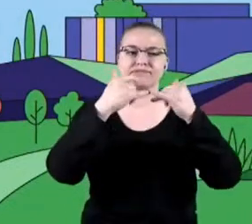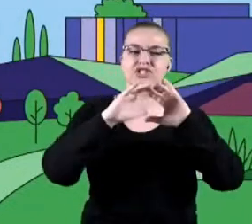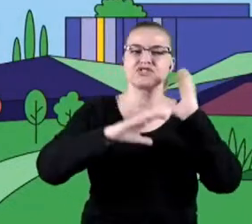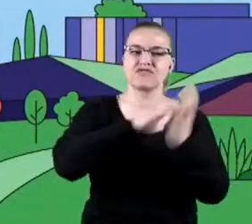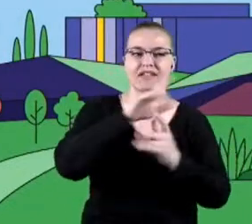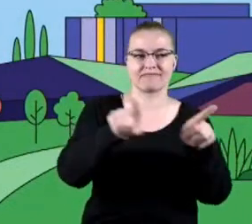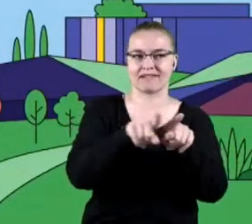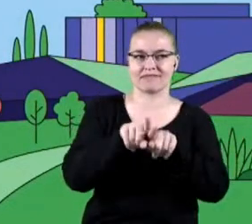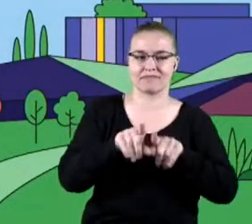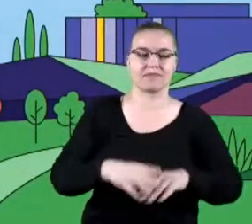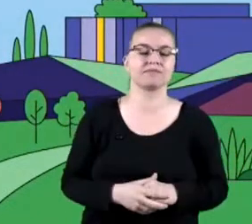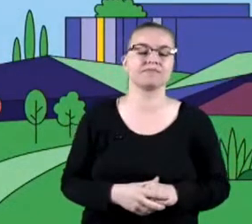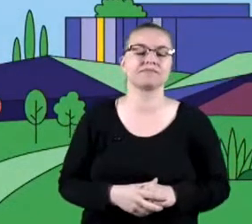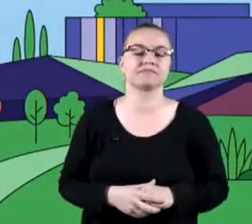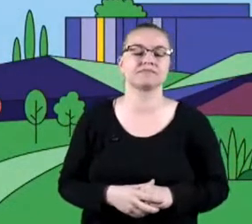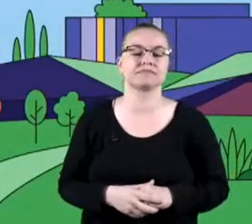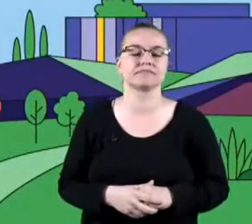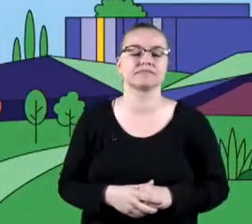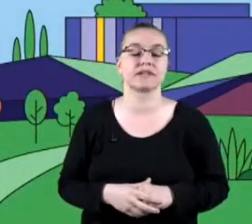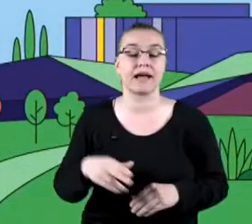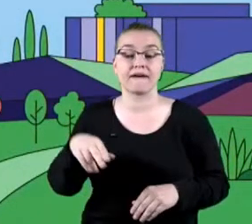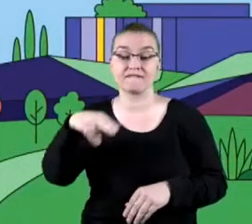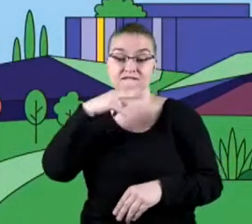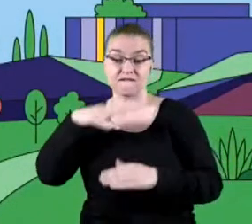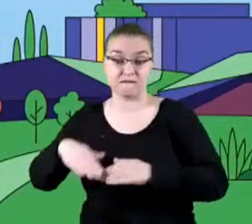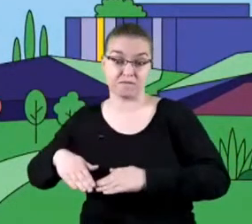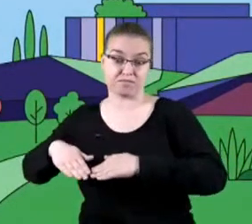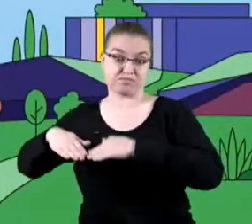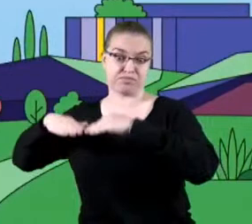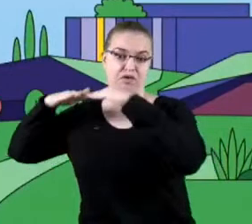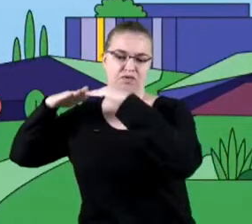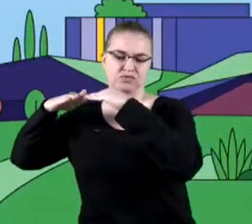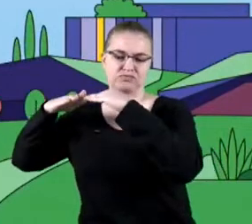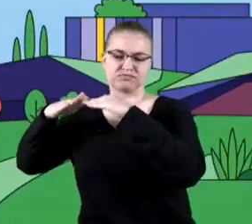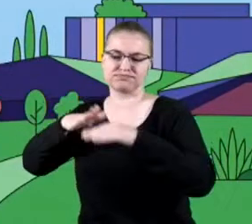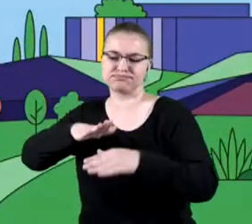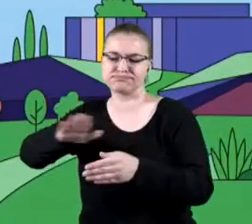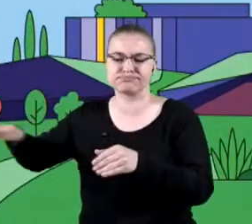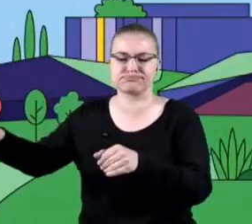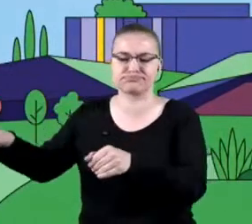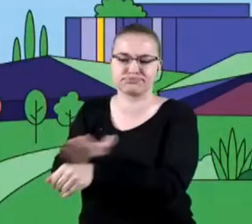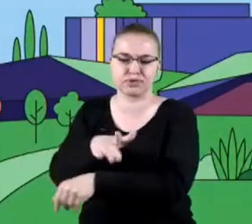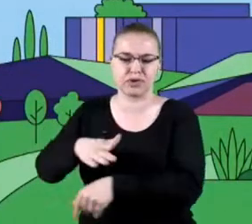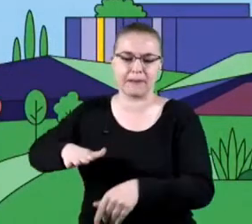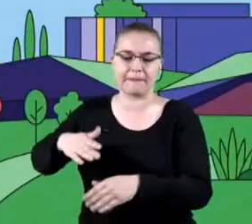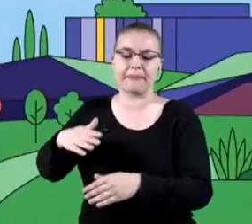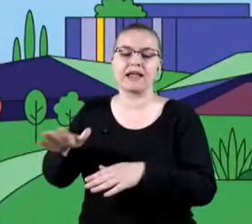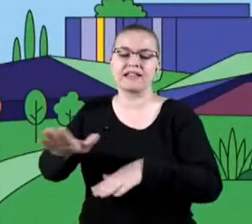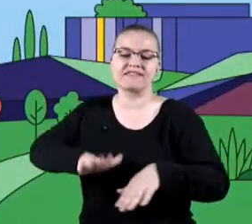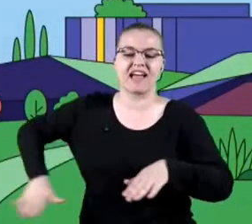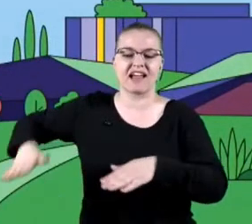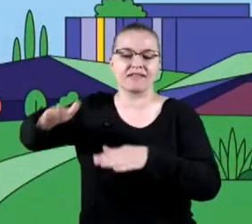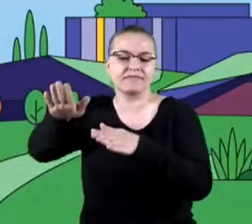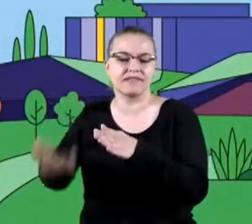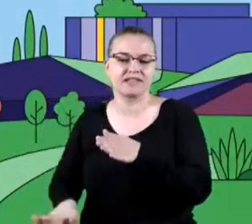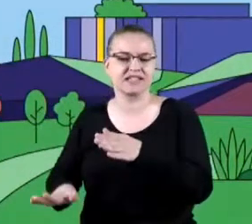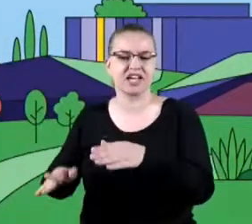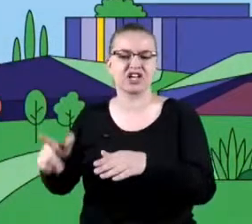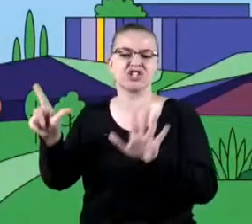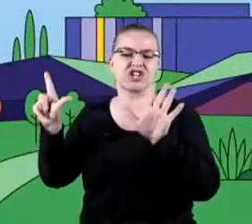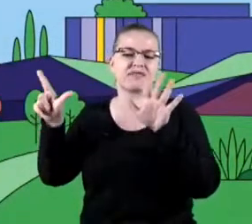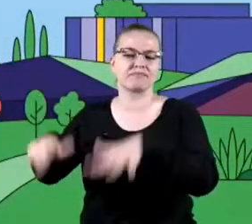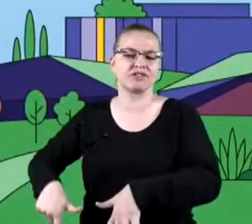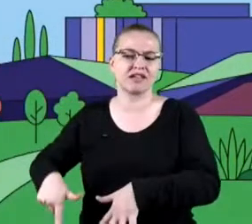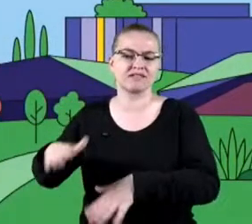low-lying areas next to the Klang River and hit more than 7,000 homes. Were we prepared for